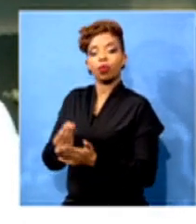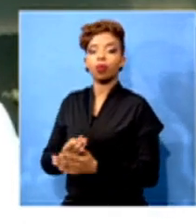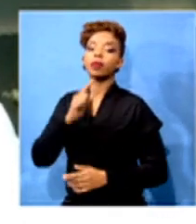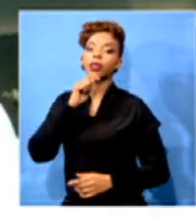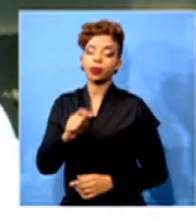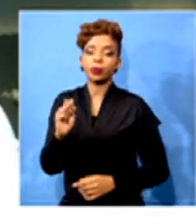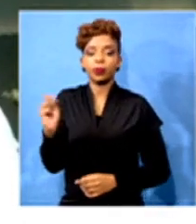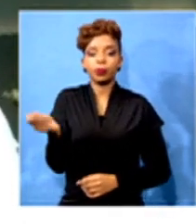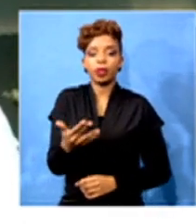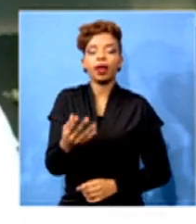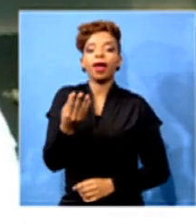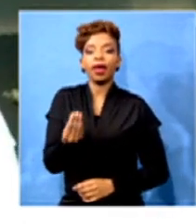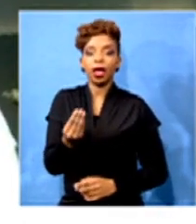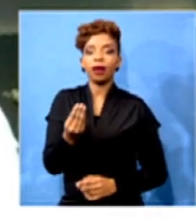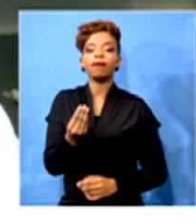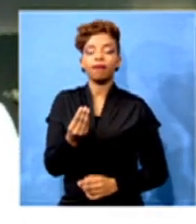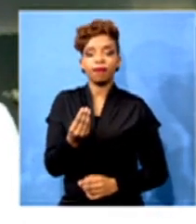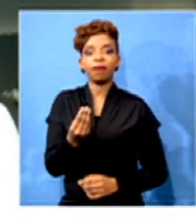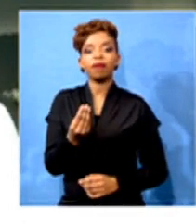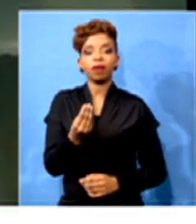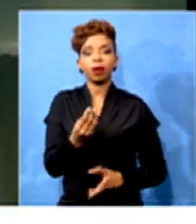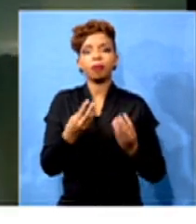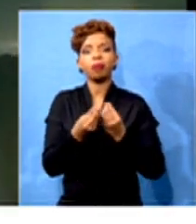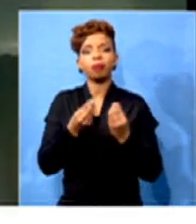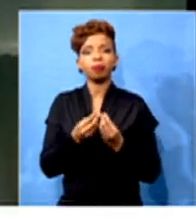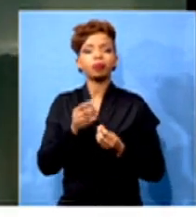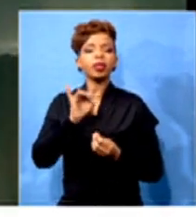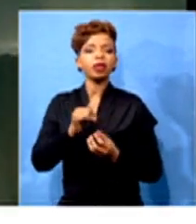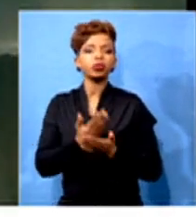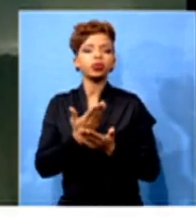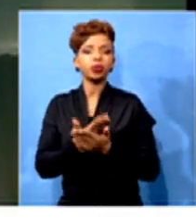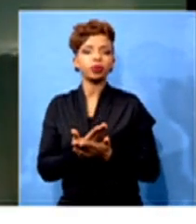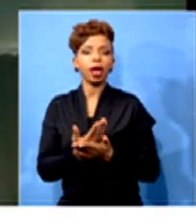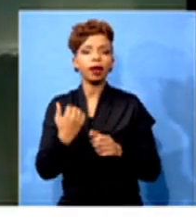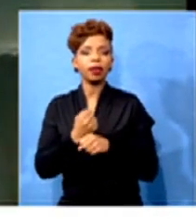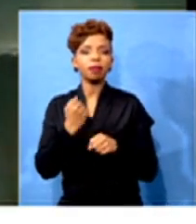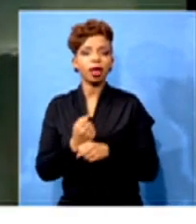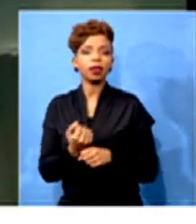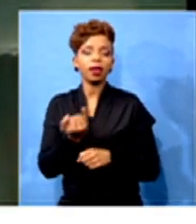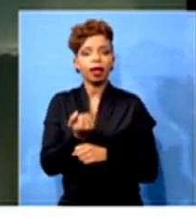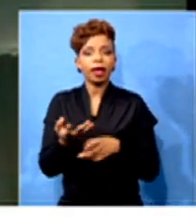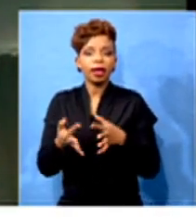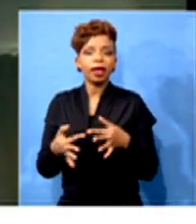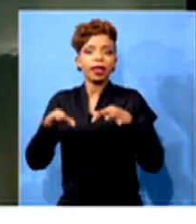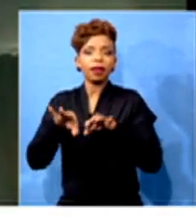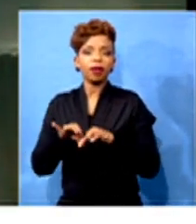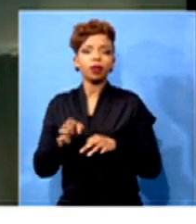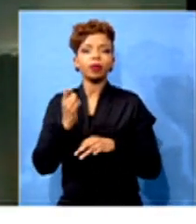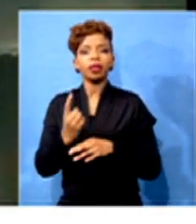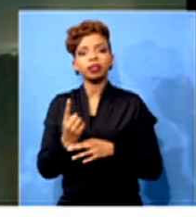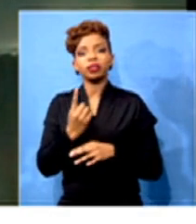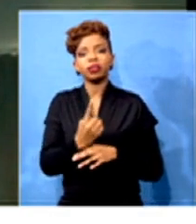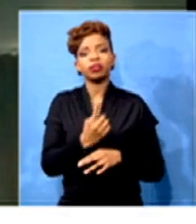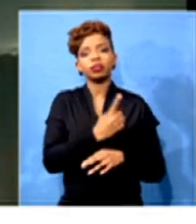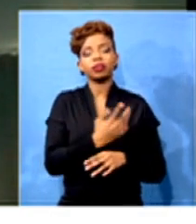And there are a number of economic assumptions that you can make on what the actual value is of each megawatt hour or gigawatt hour that is